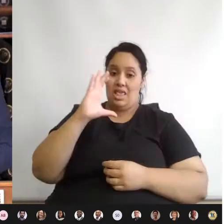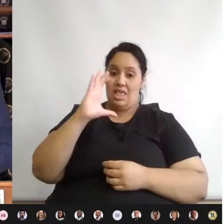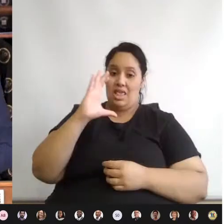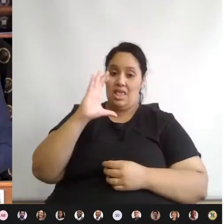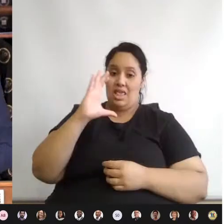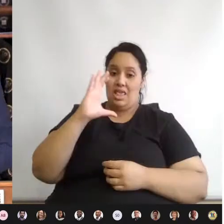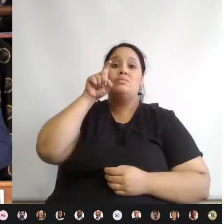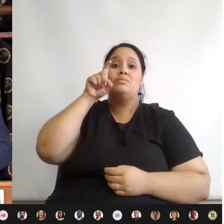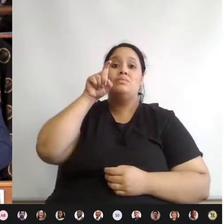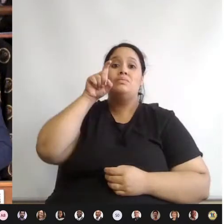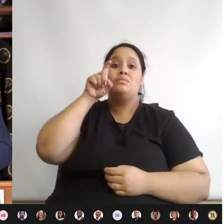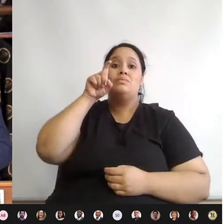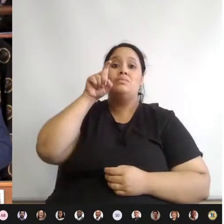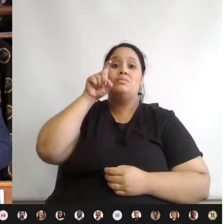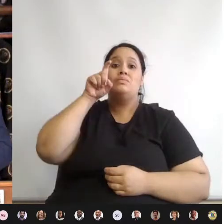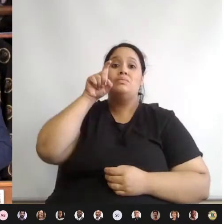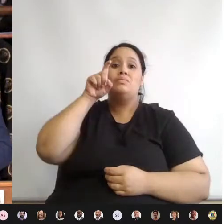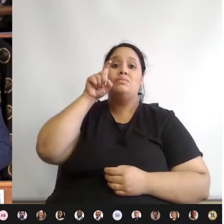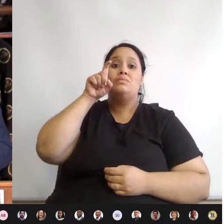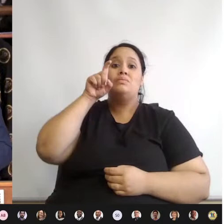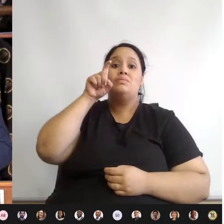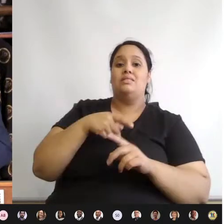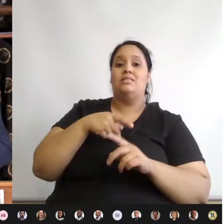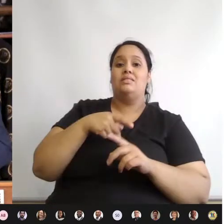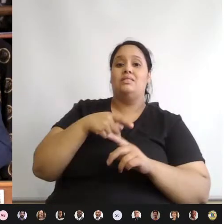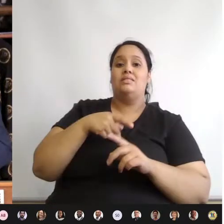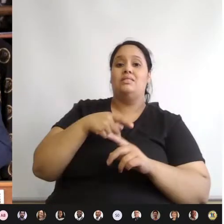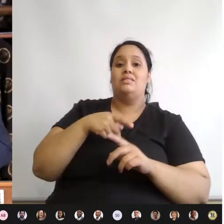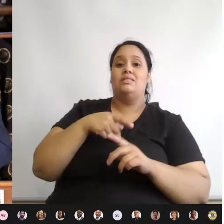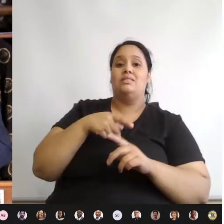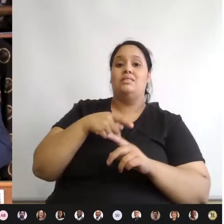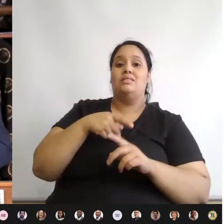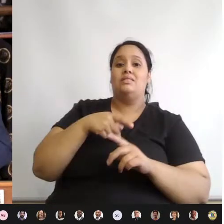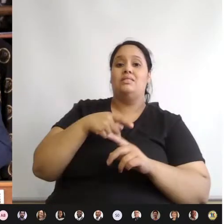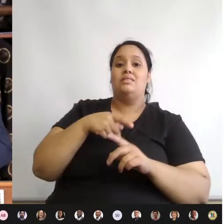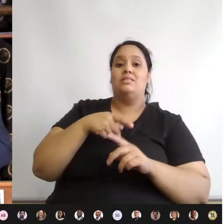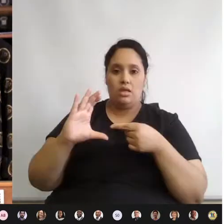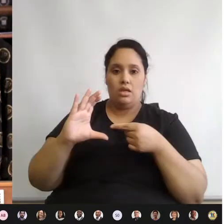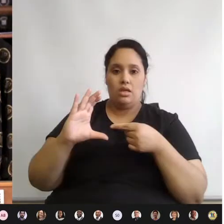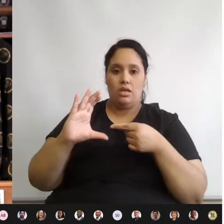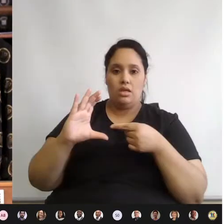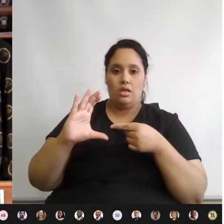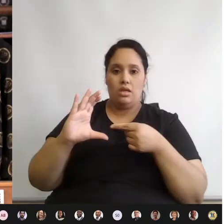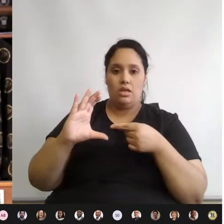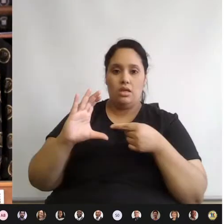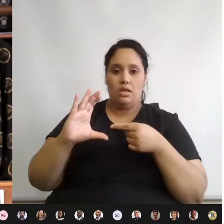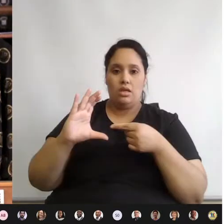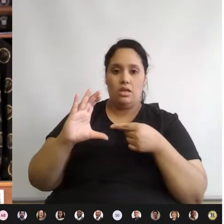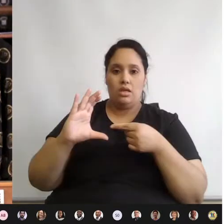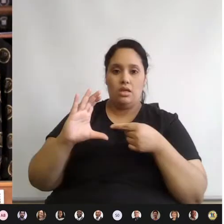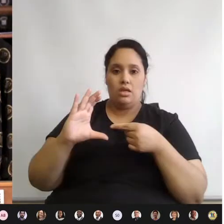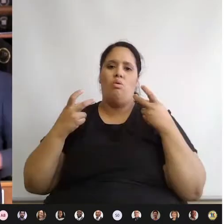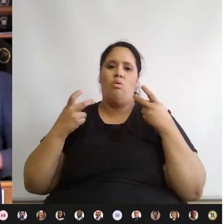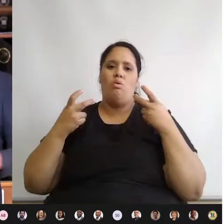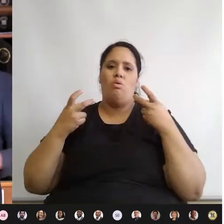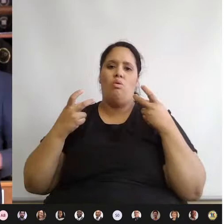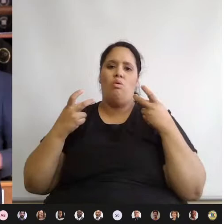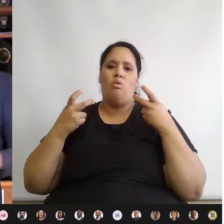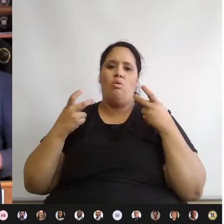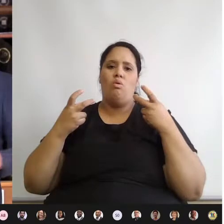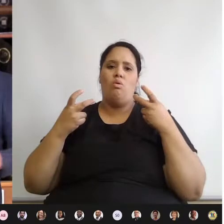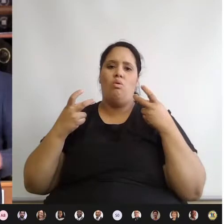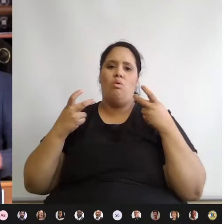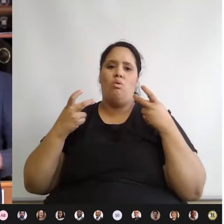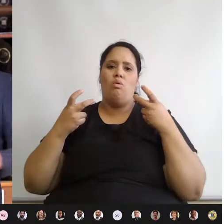hard work by tax-paying individuals in our system and get stolen on the way to giving service delivery